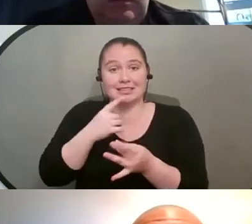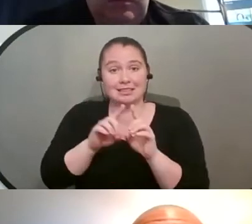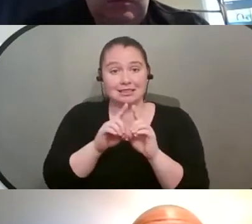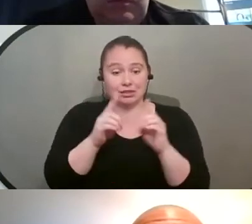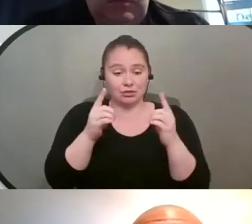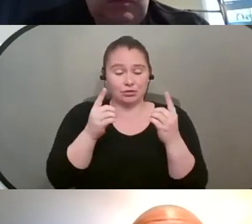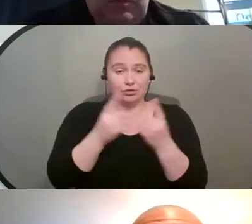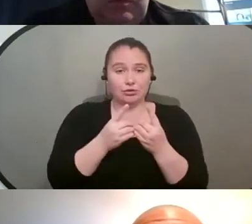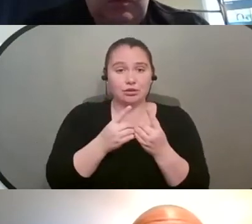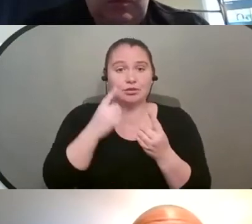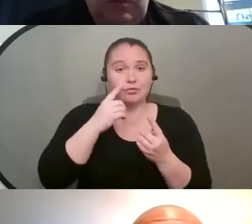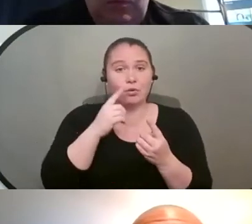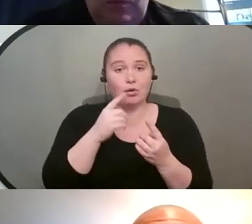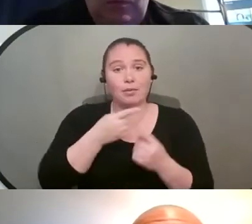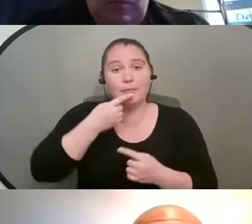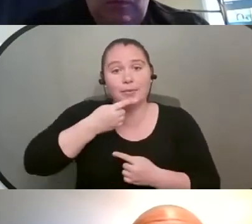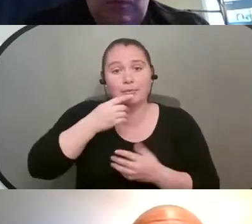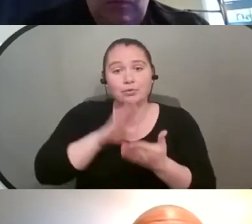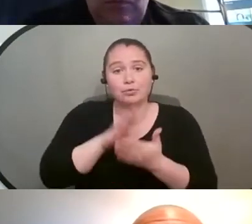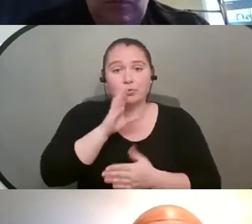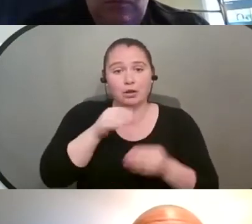for public schools to lose kids